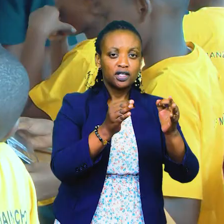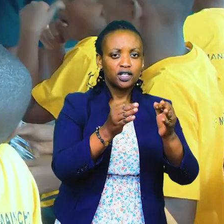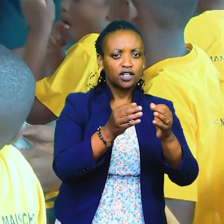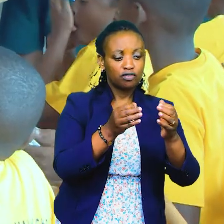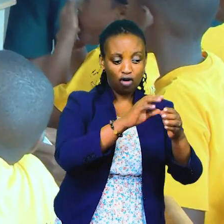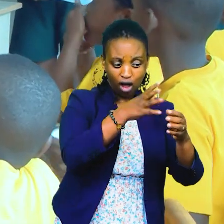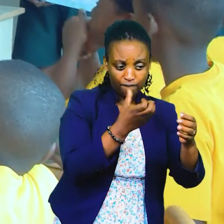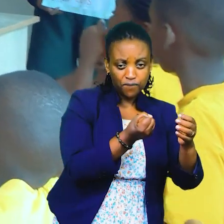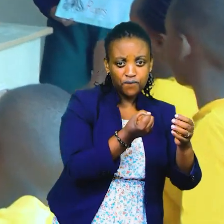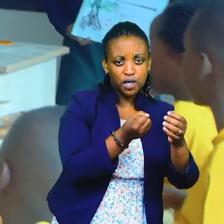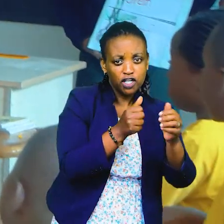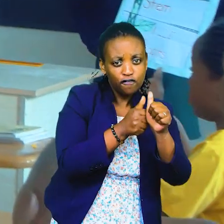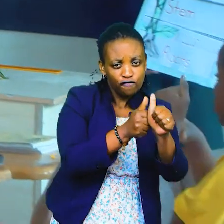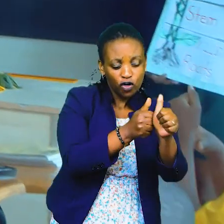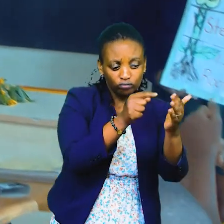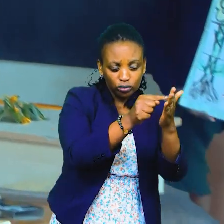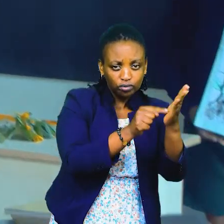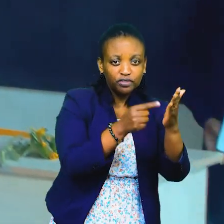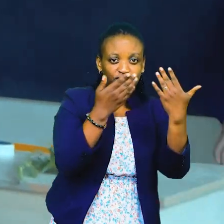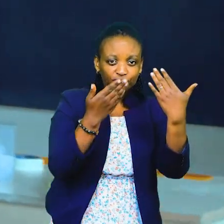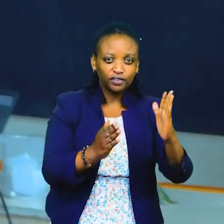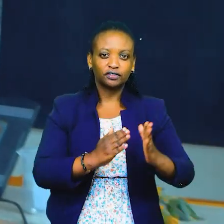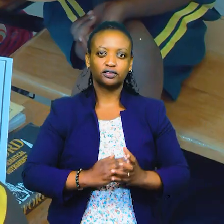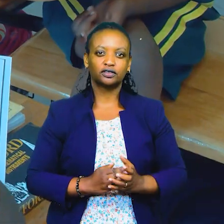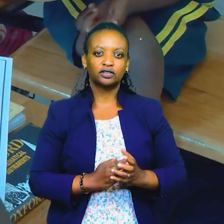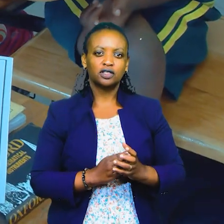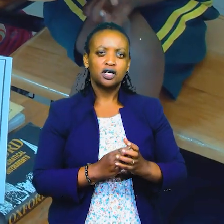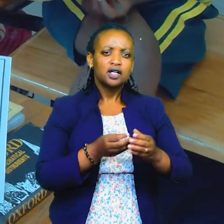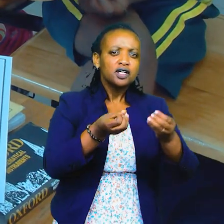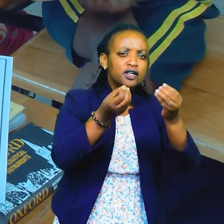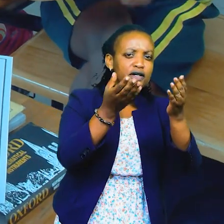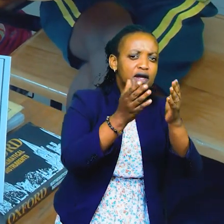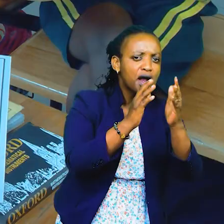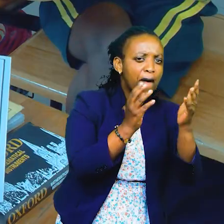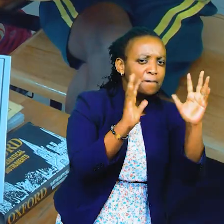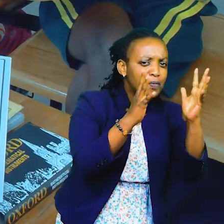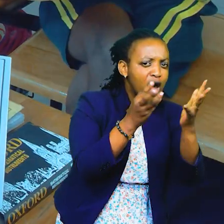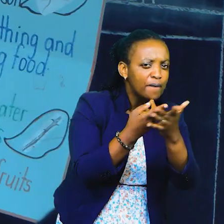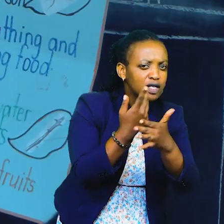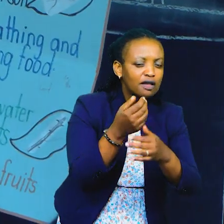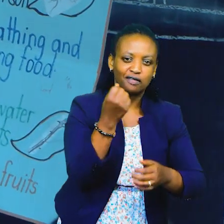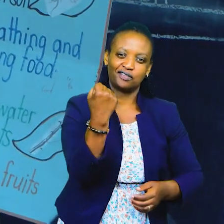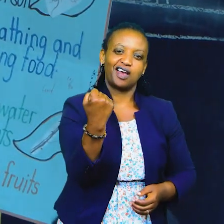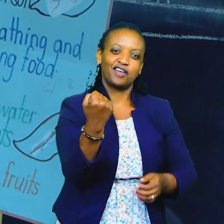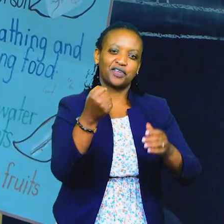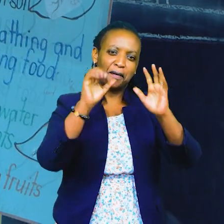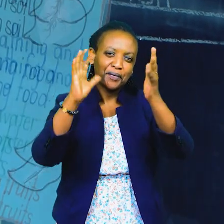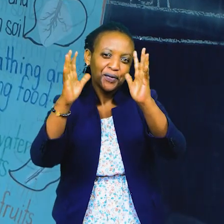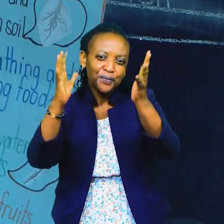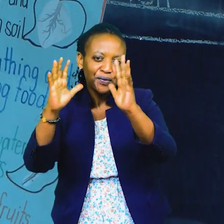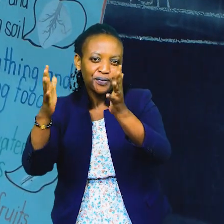If you observe here, if you follow this, they deserve factor